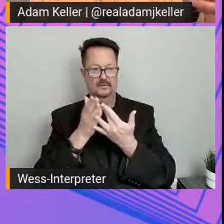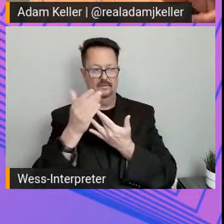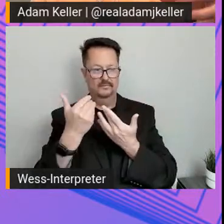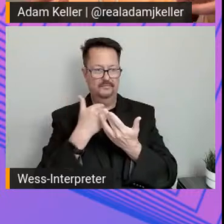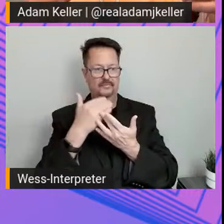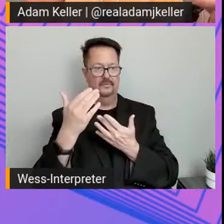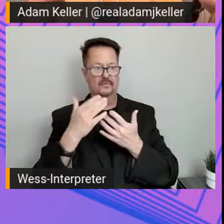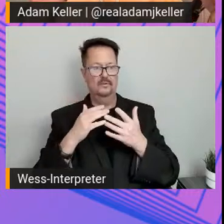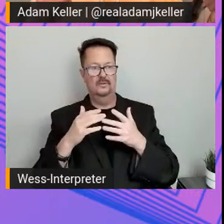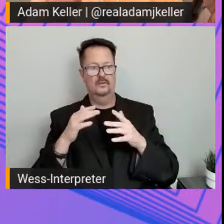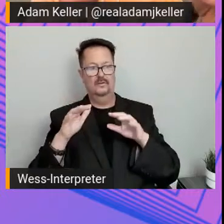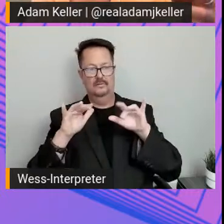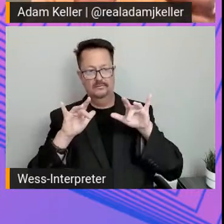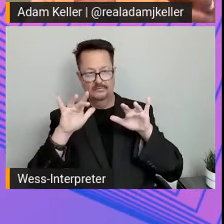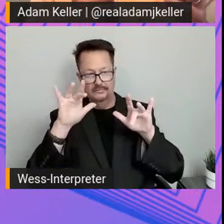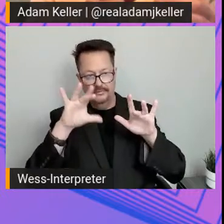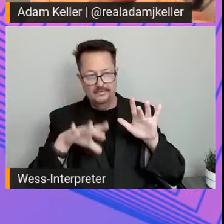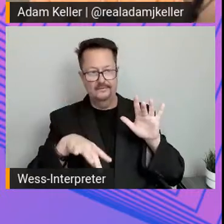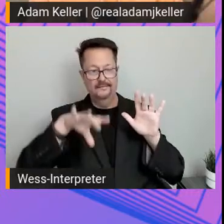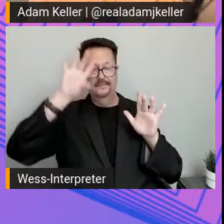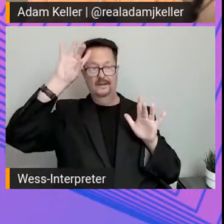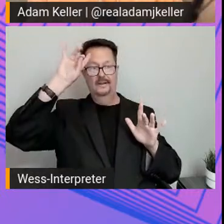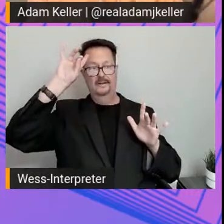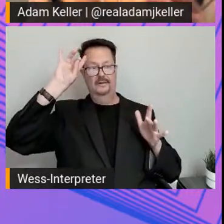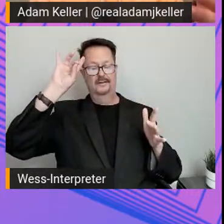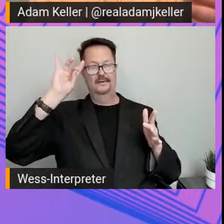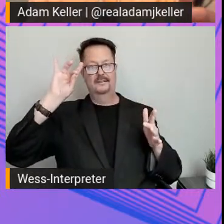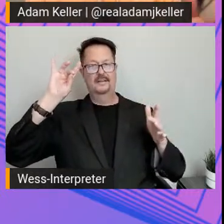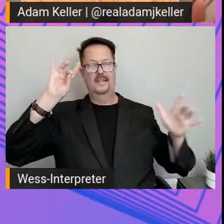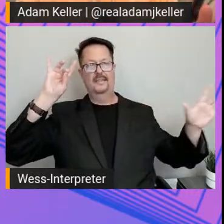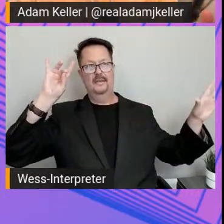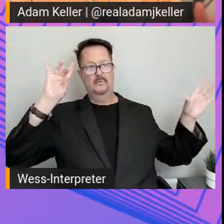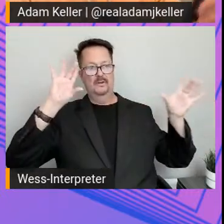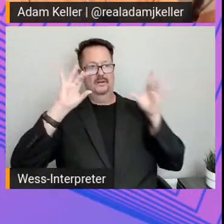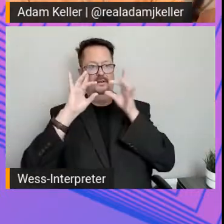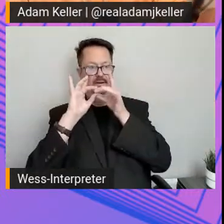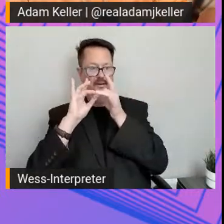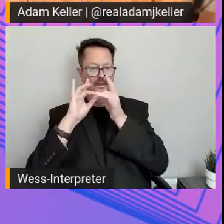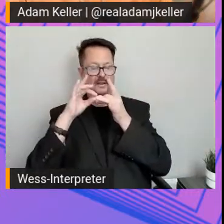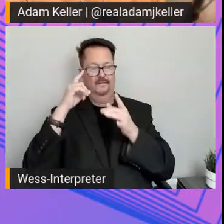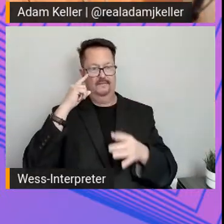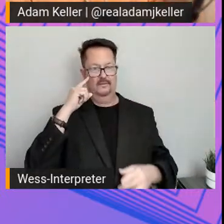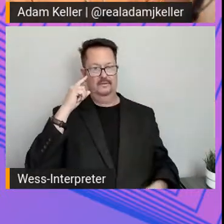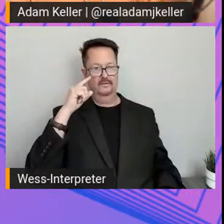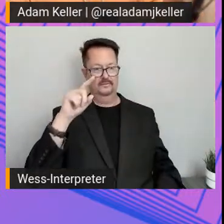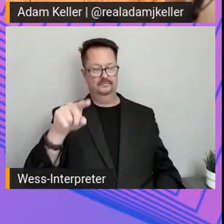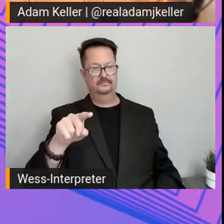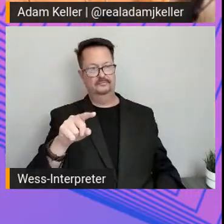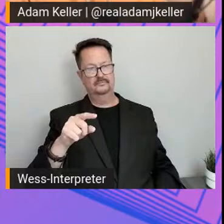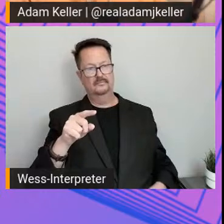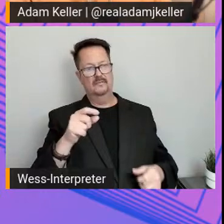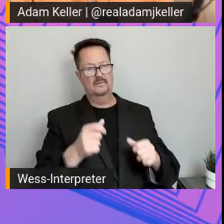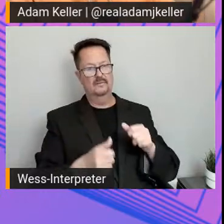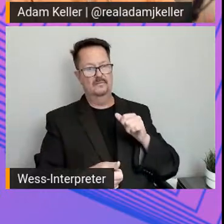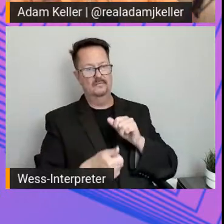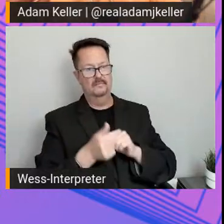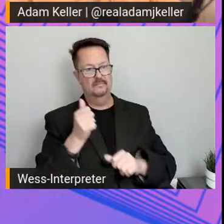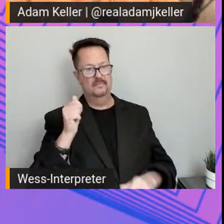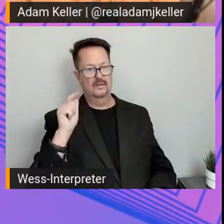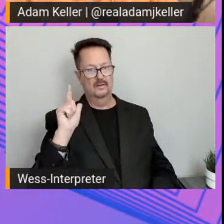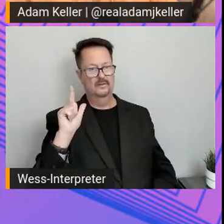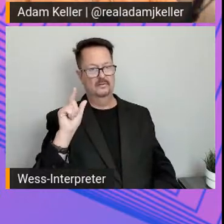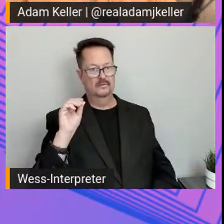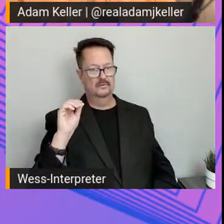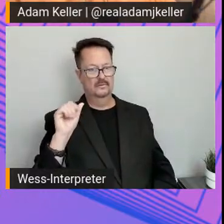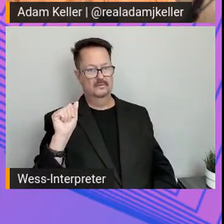discovery, which Copilot will stitch together and set up on your behalf. So your front end, usually your load balance web service, may talk to a